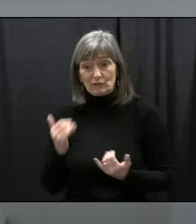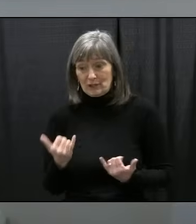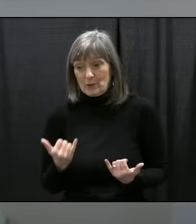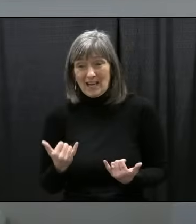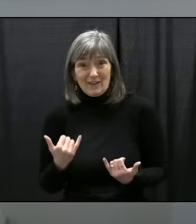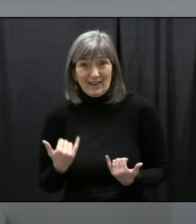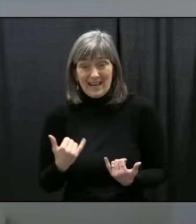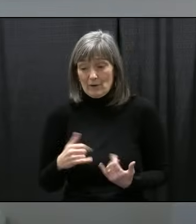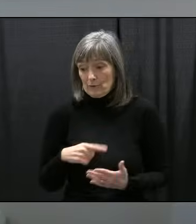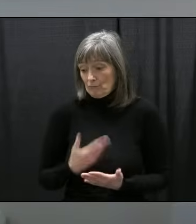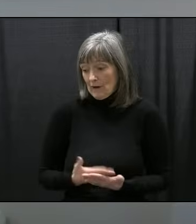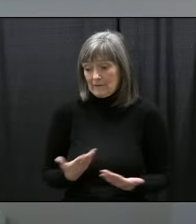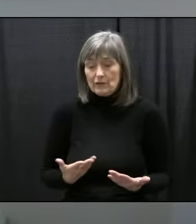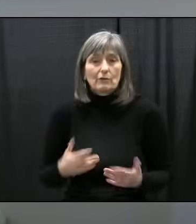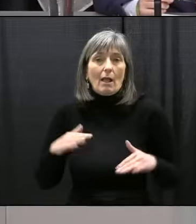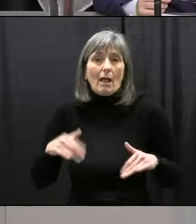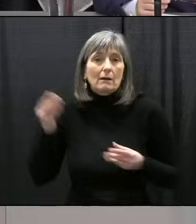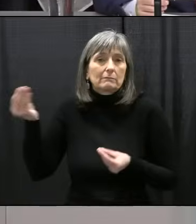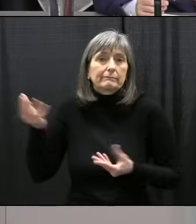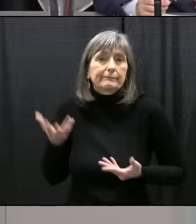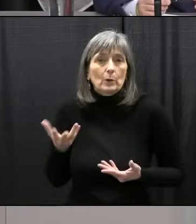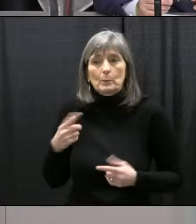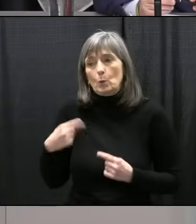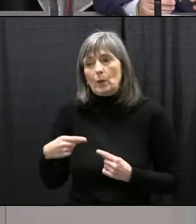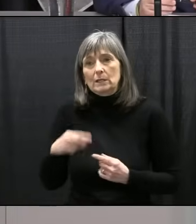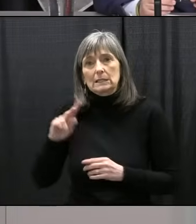yet from the Fed.